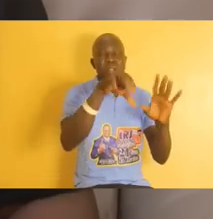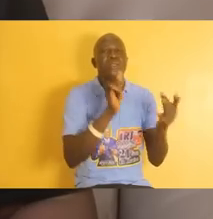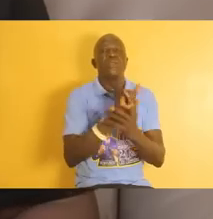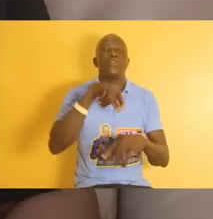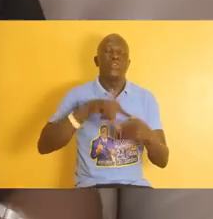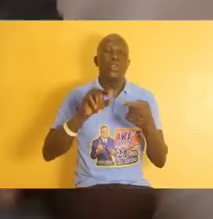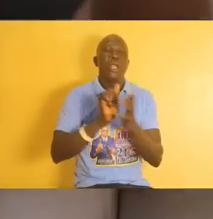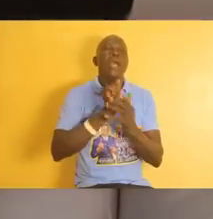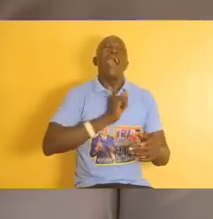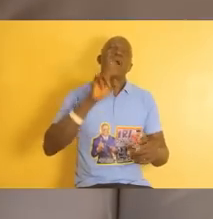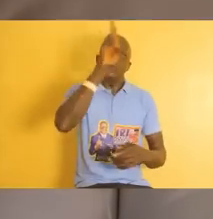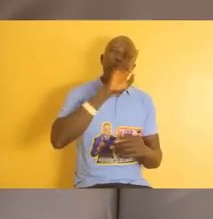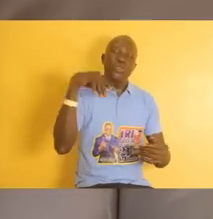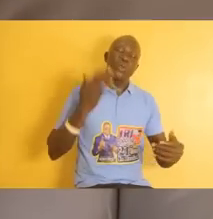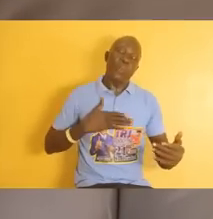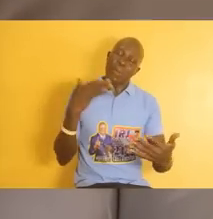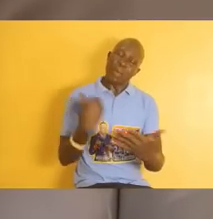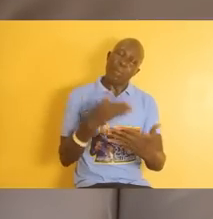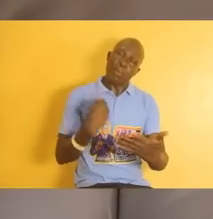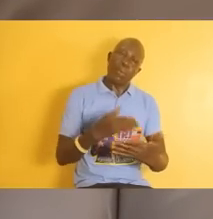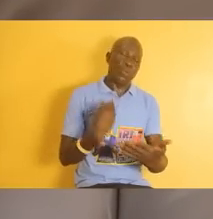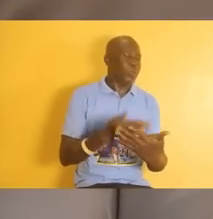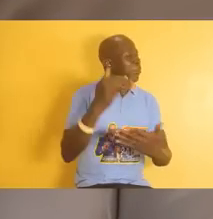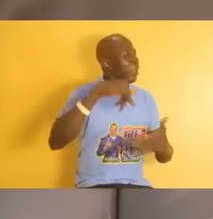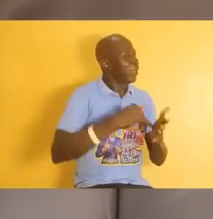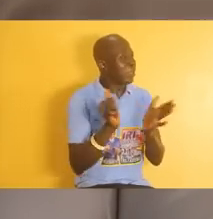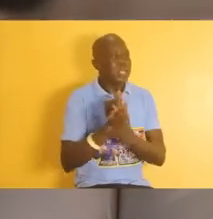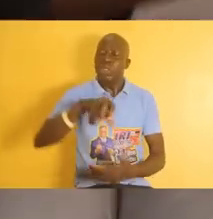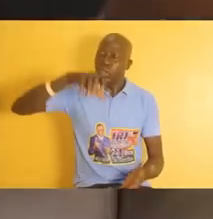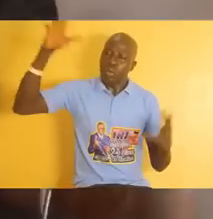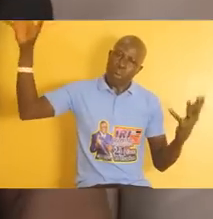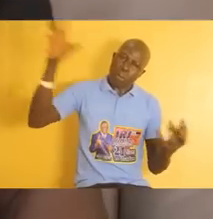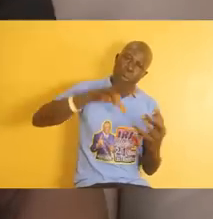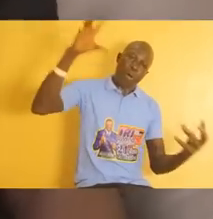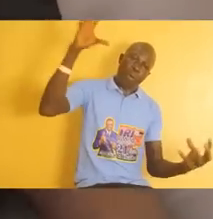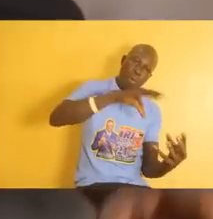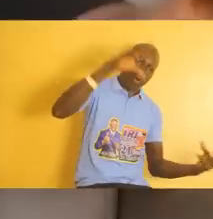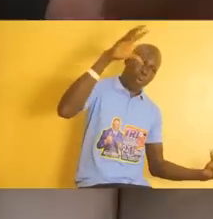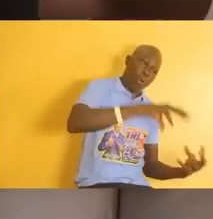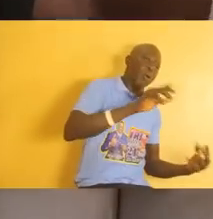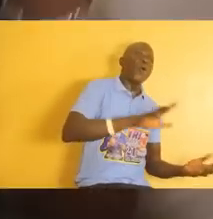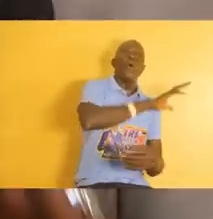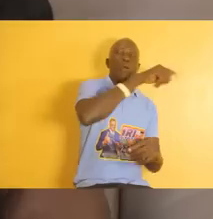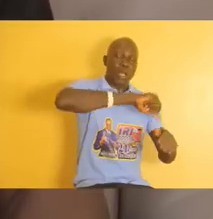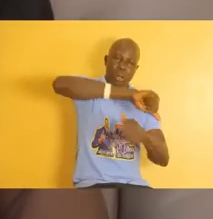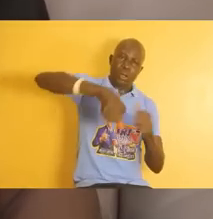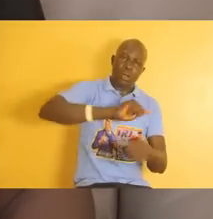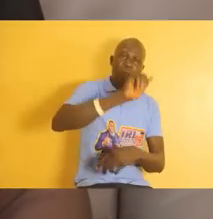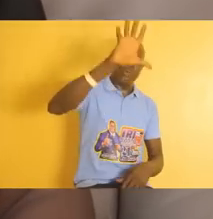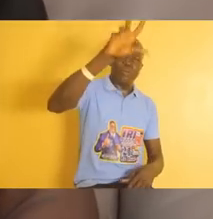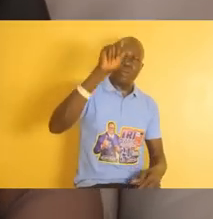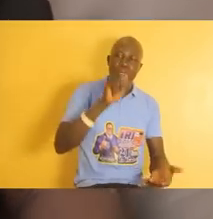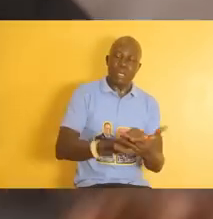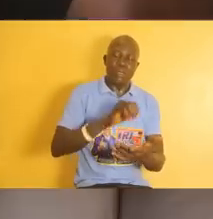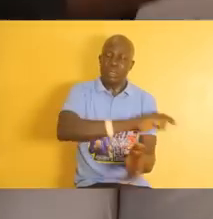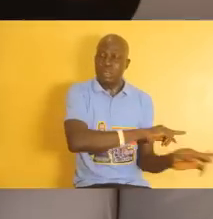ọ. Mo ti lo owó mi láti rajọ. I use my money to buy it. Ó ti kúnlẹ̀ bàbí. It is not there. Òróró 50,000. 50,000 ó ti wà